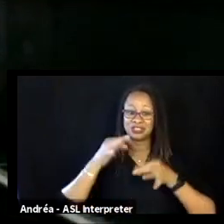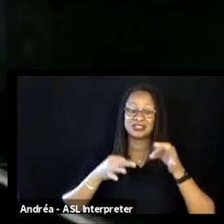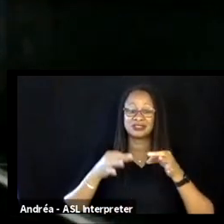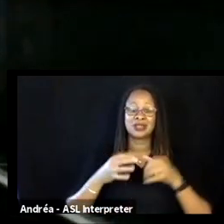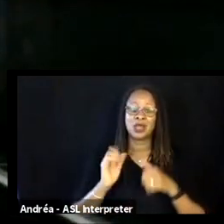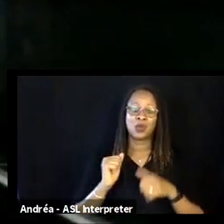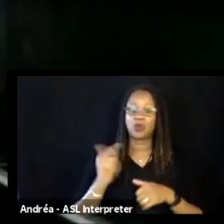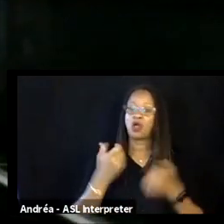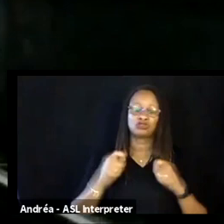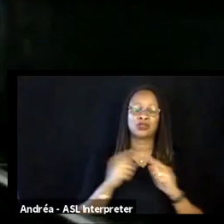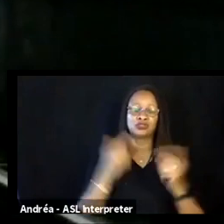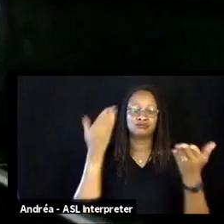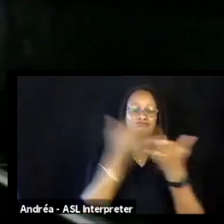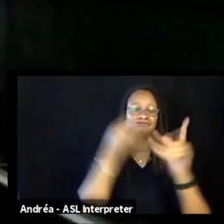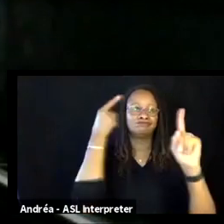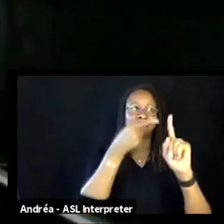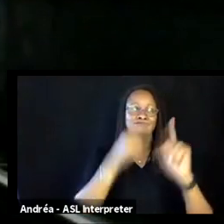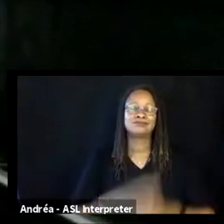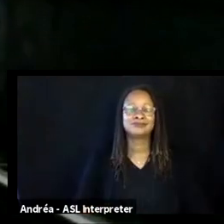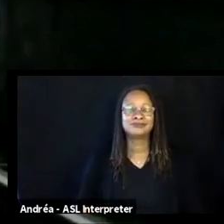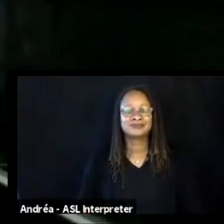trying to strive for.